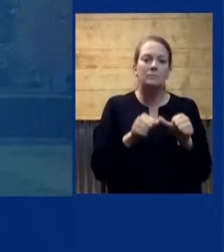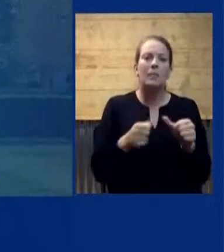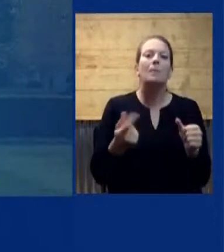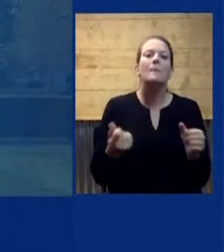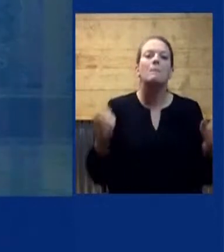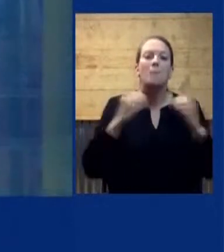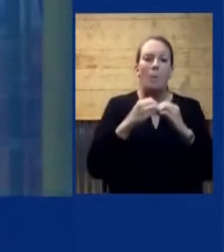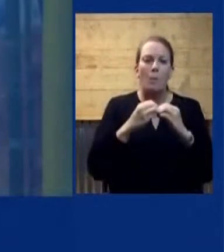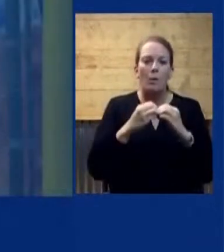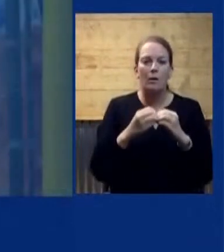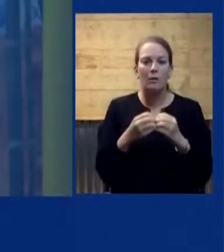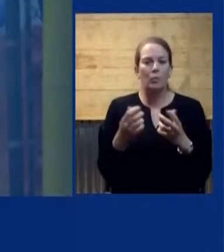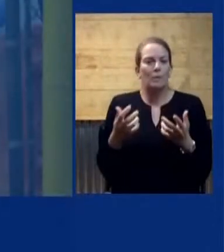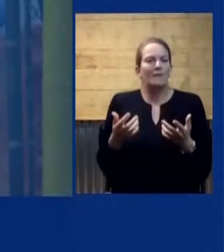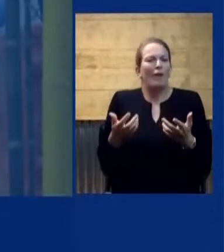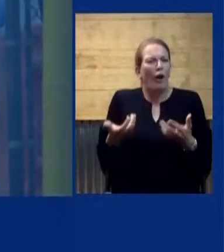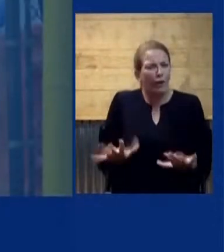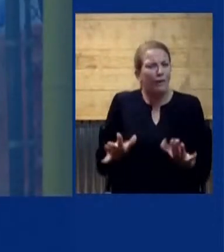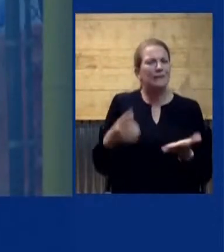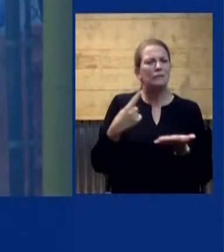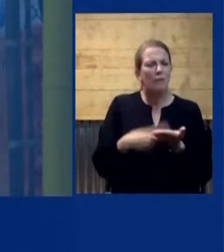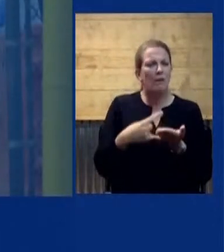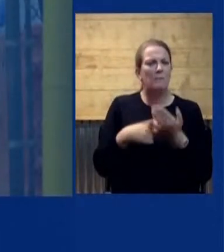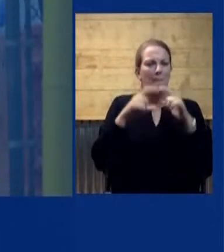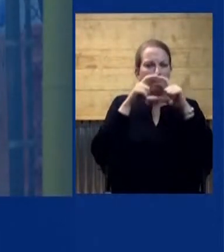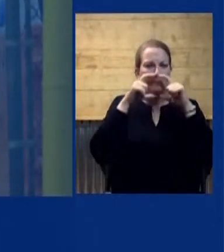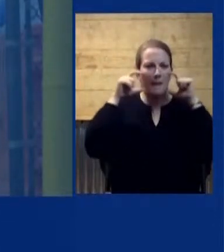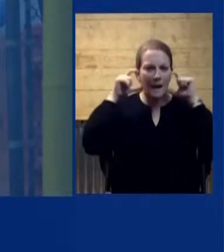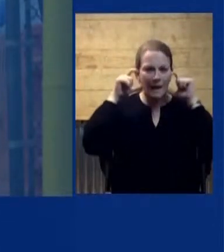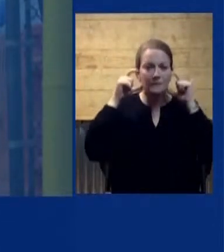States to mandate masks.